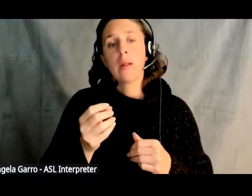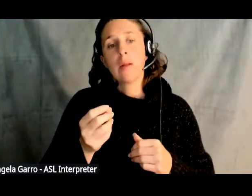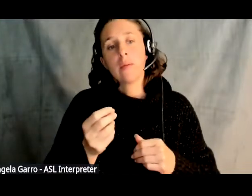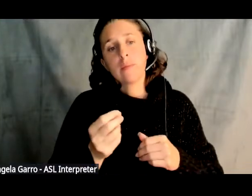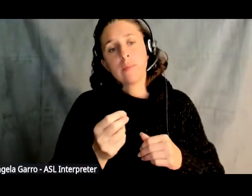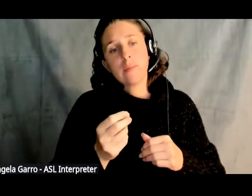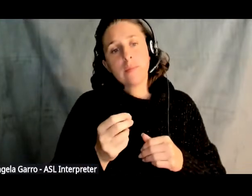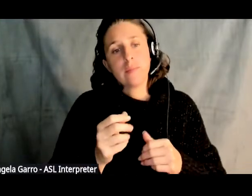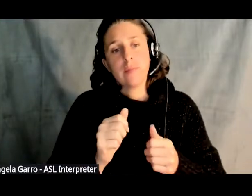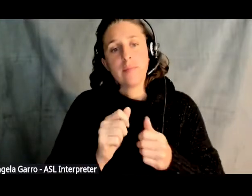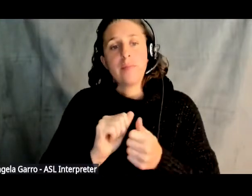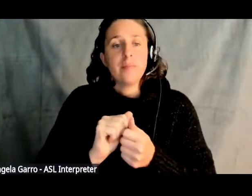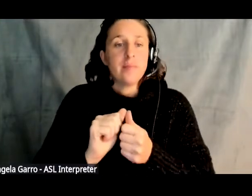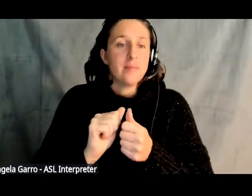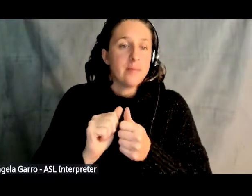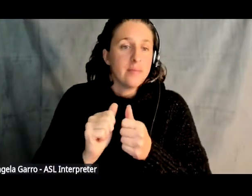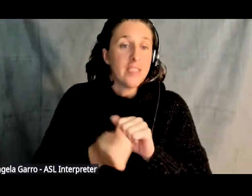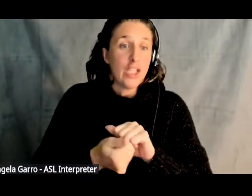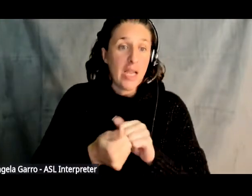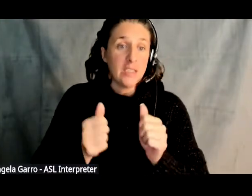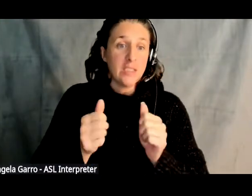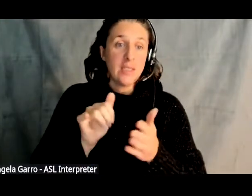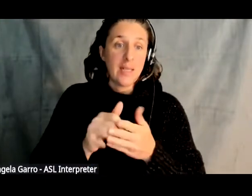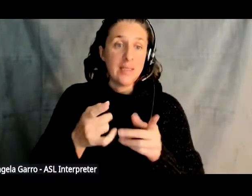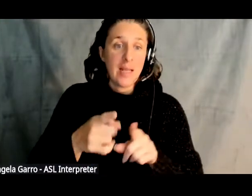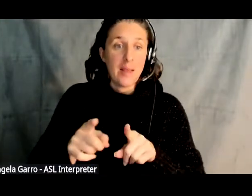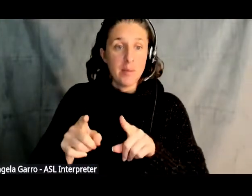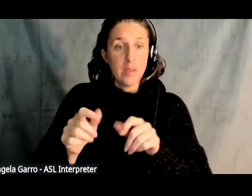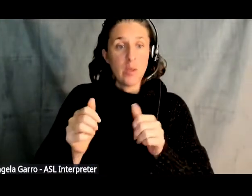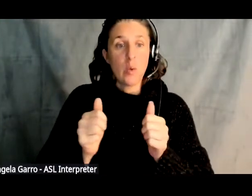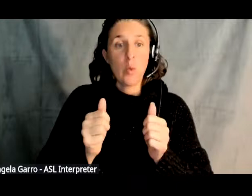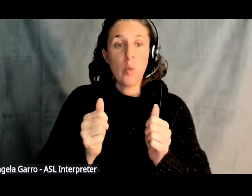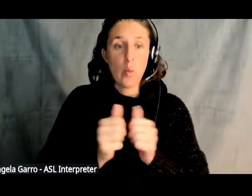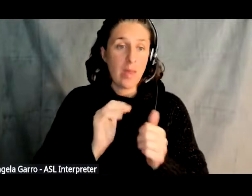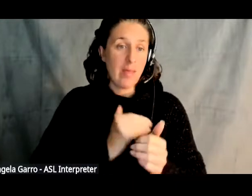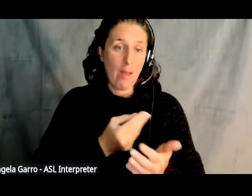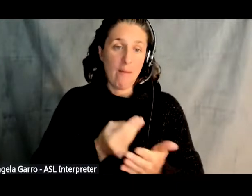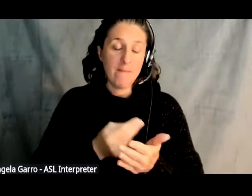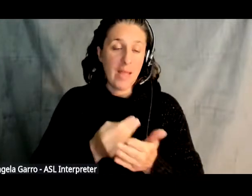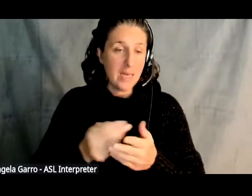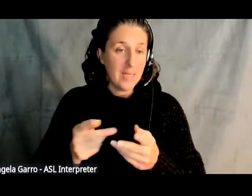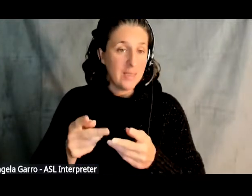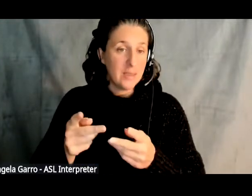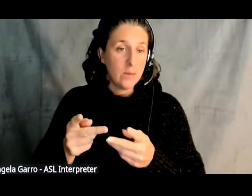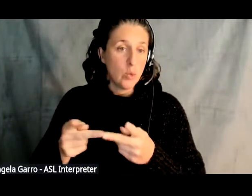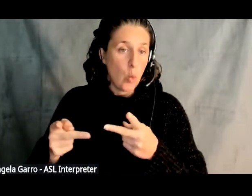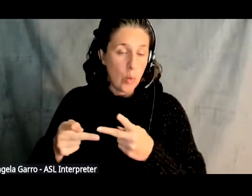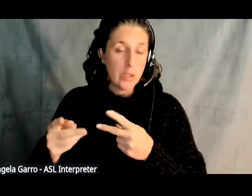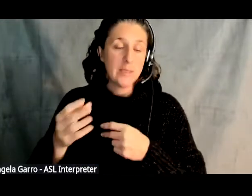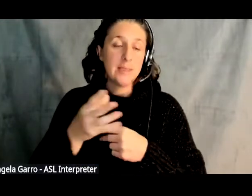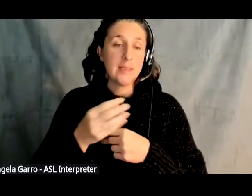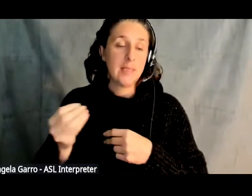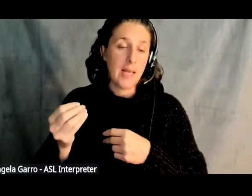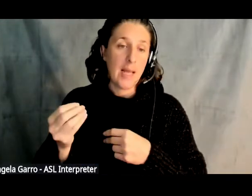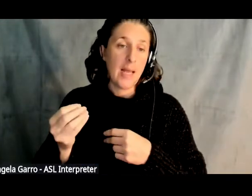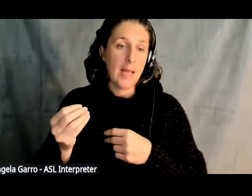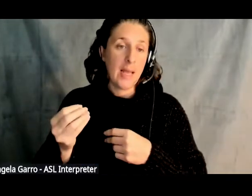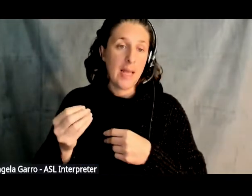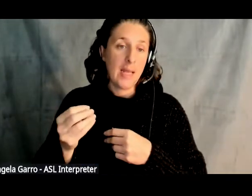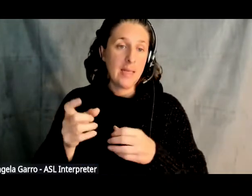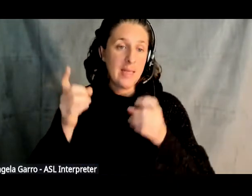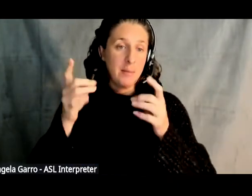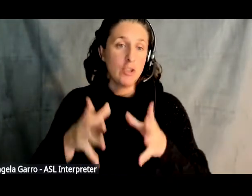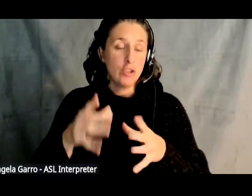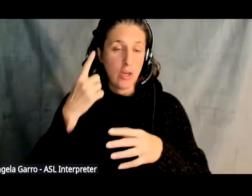The changes that have been happening with our just funding sources and the Administration